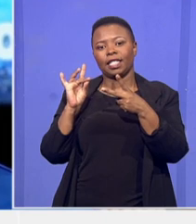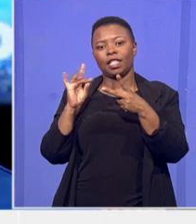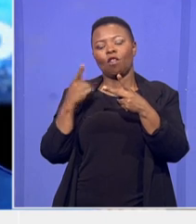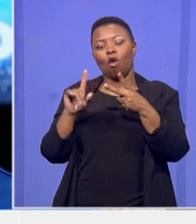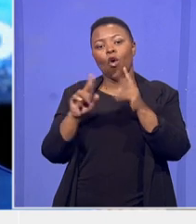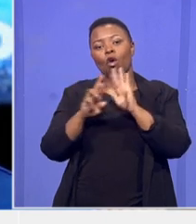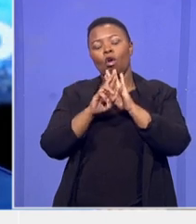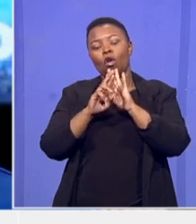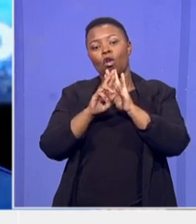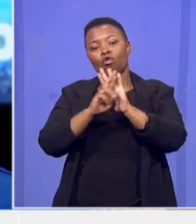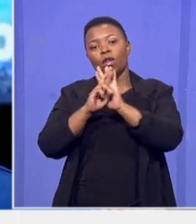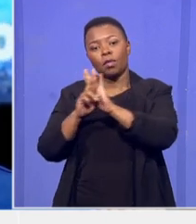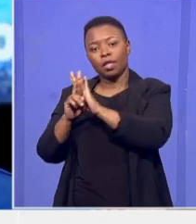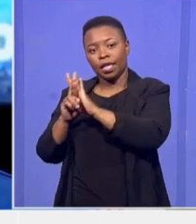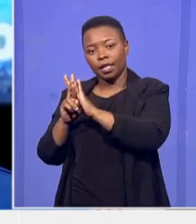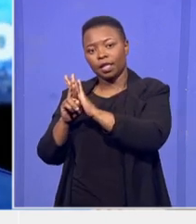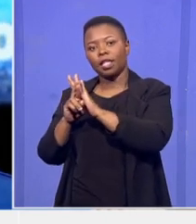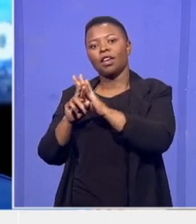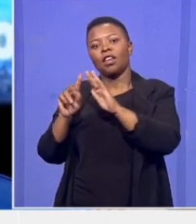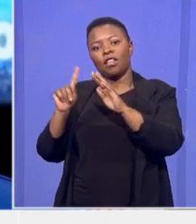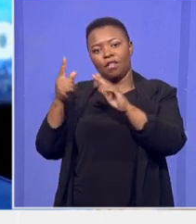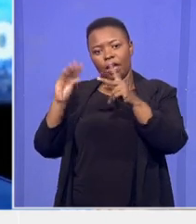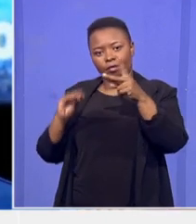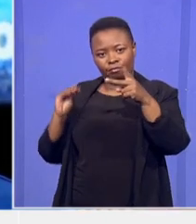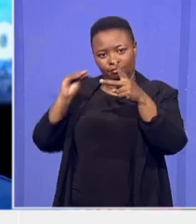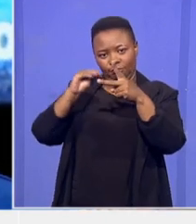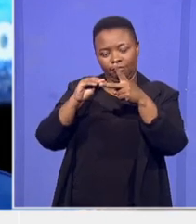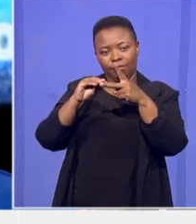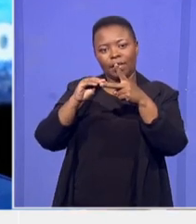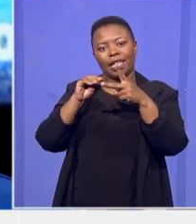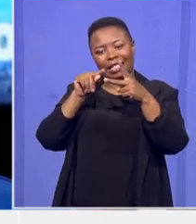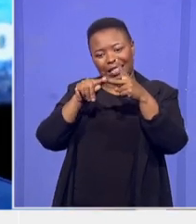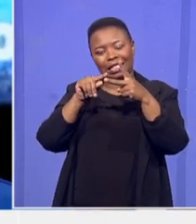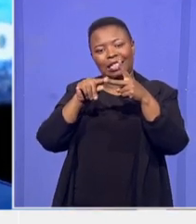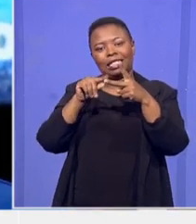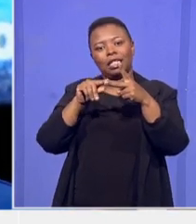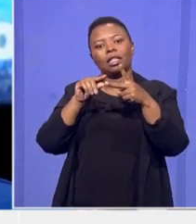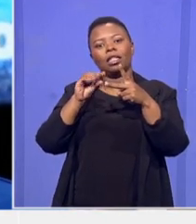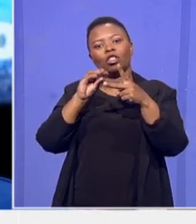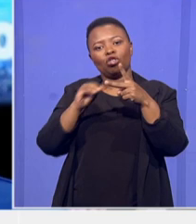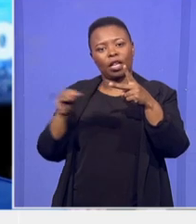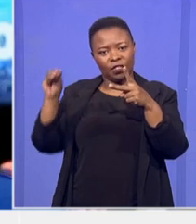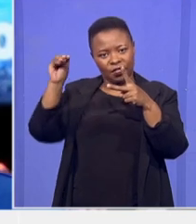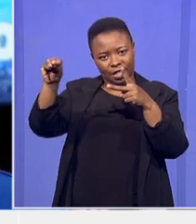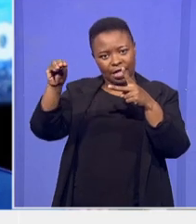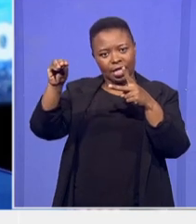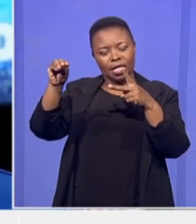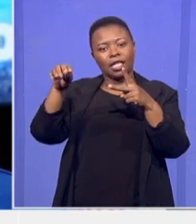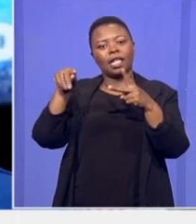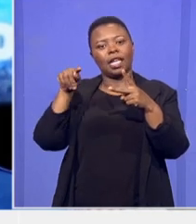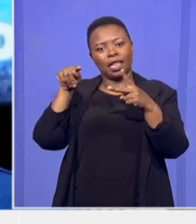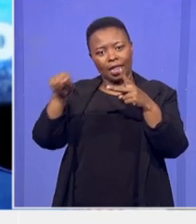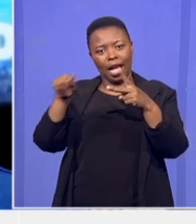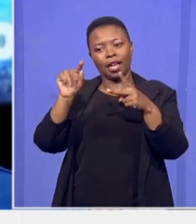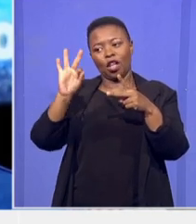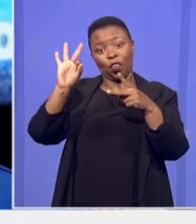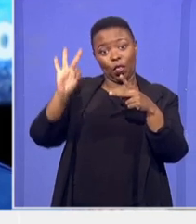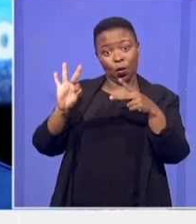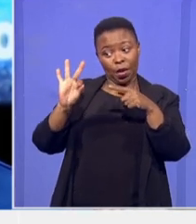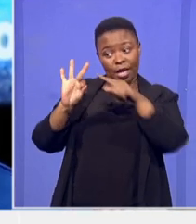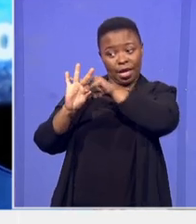who put those candidates first are then transferred, and in that way ultimately the three successful